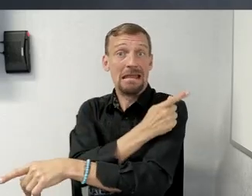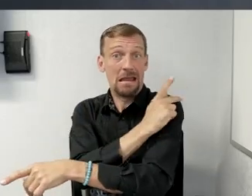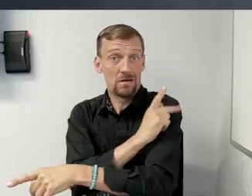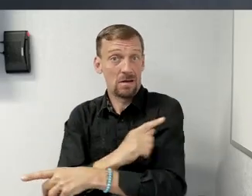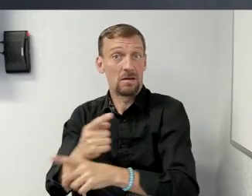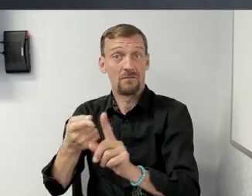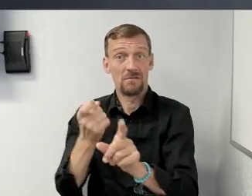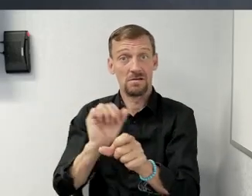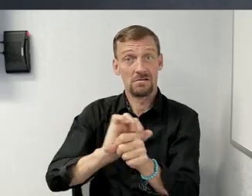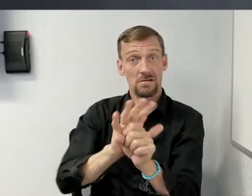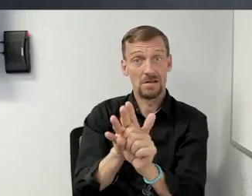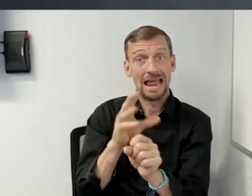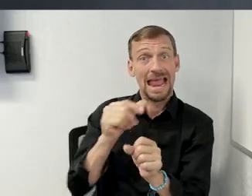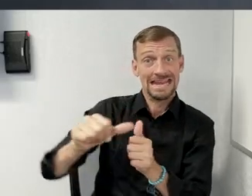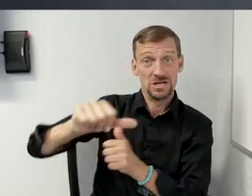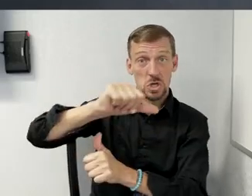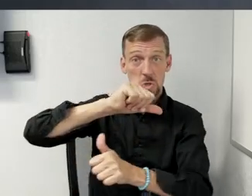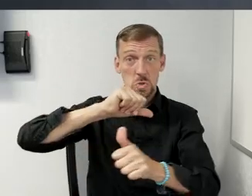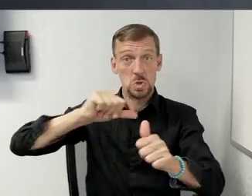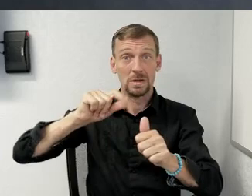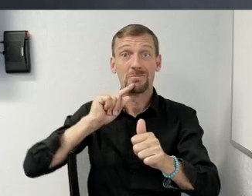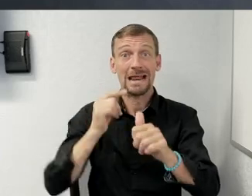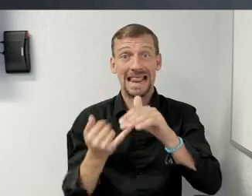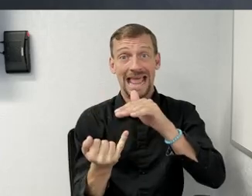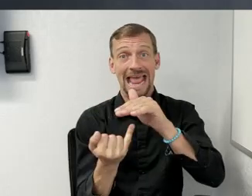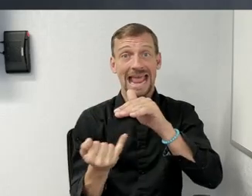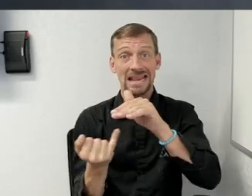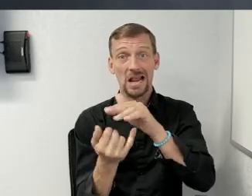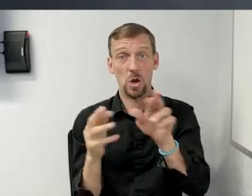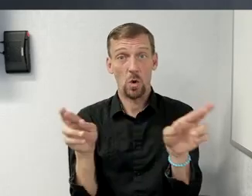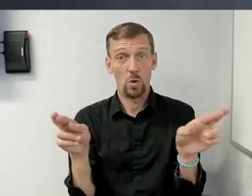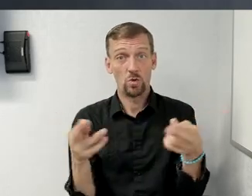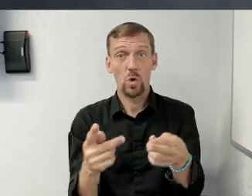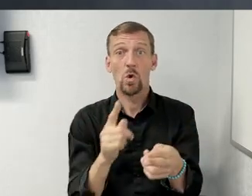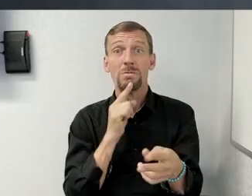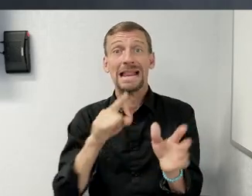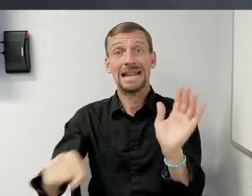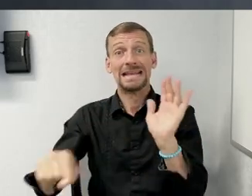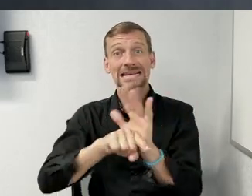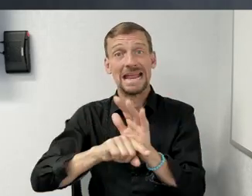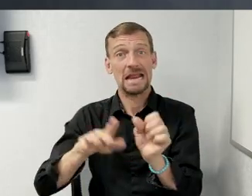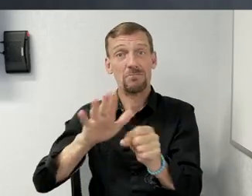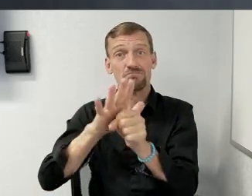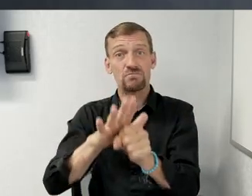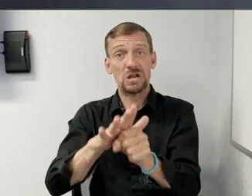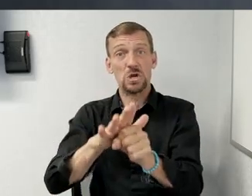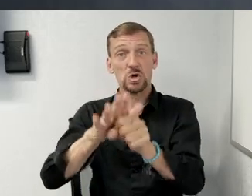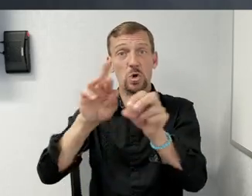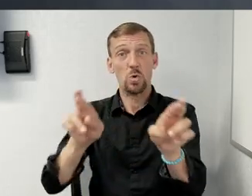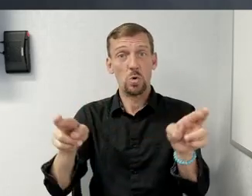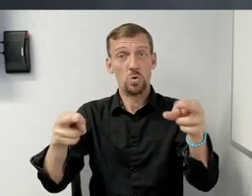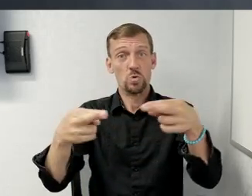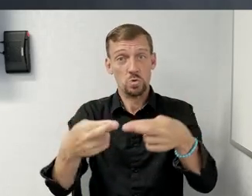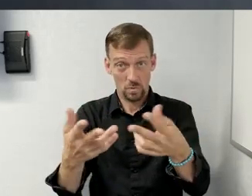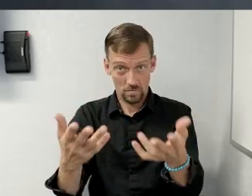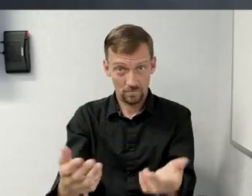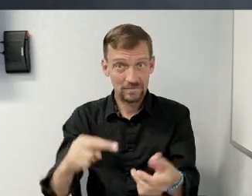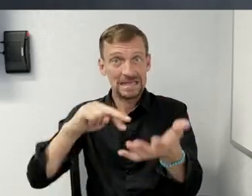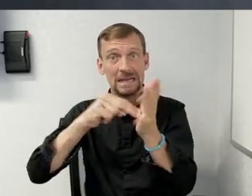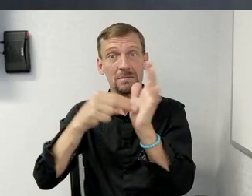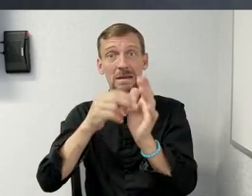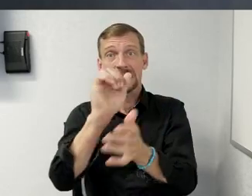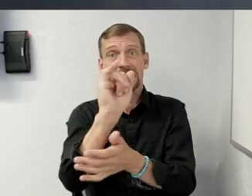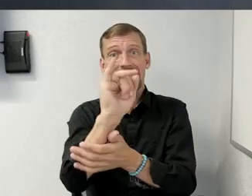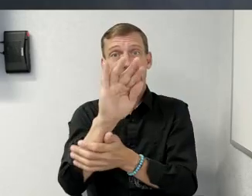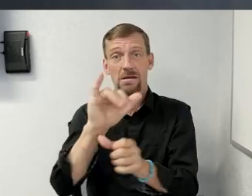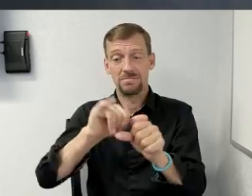patients and one another. Isolation rooms, it's a negative pressure unit, meaning that the air